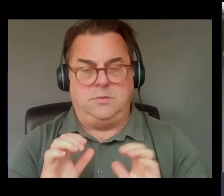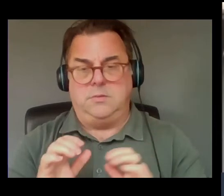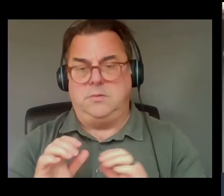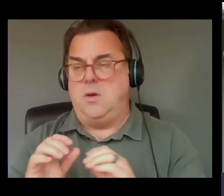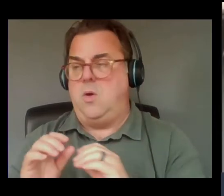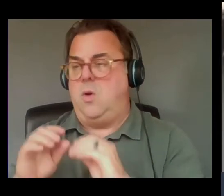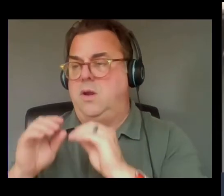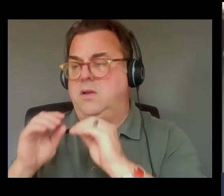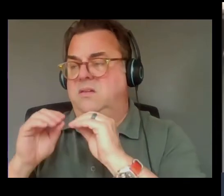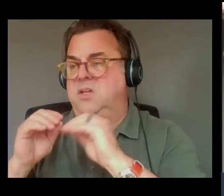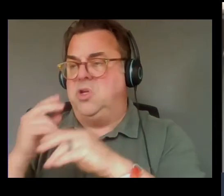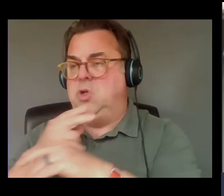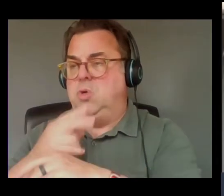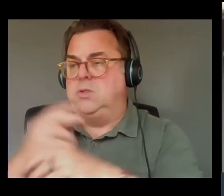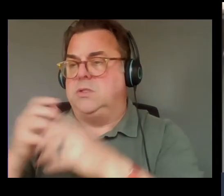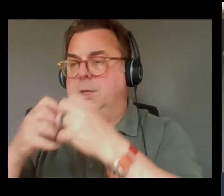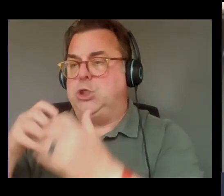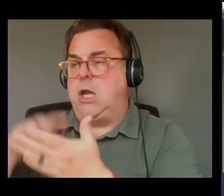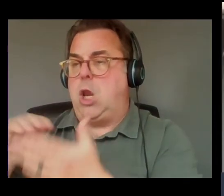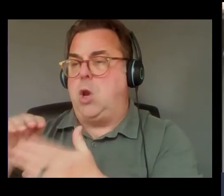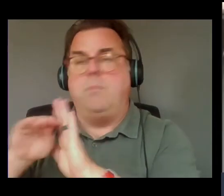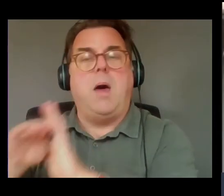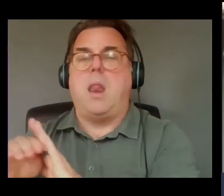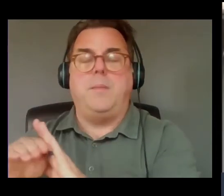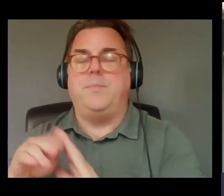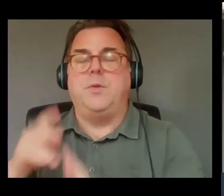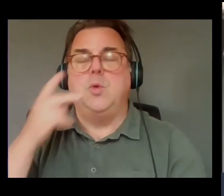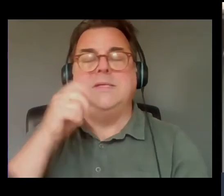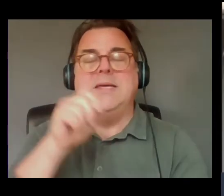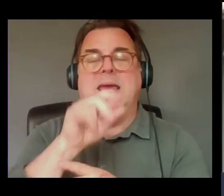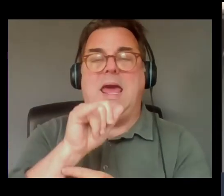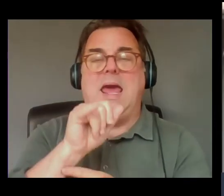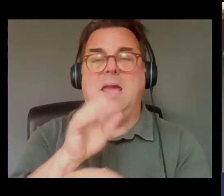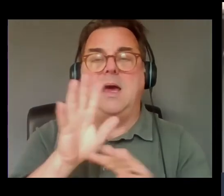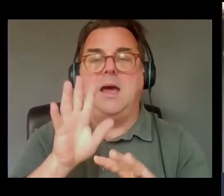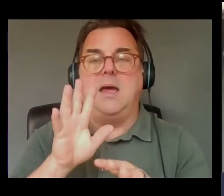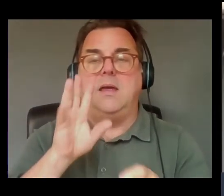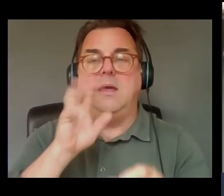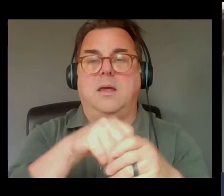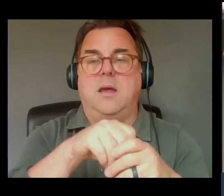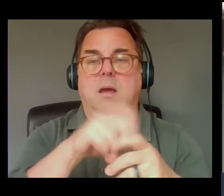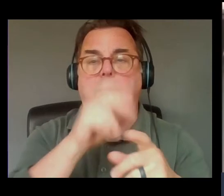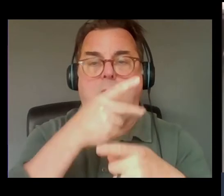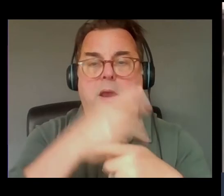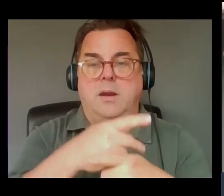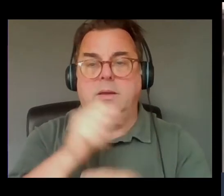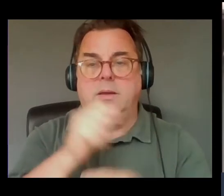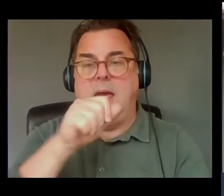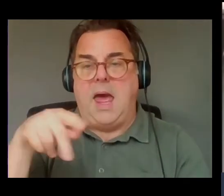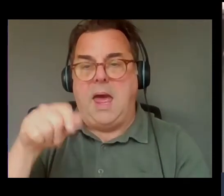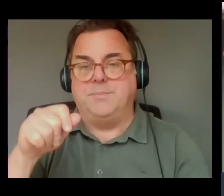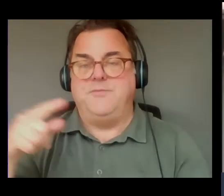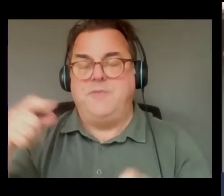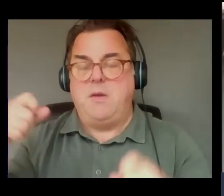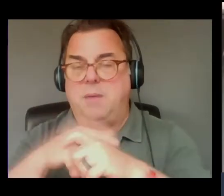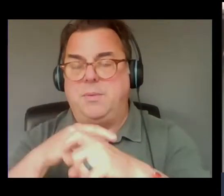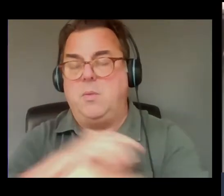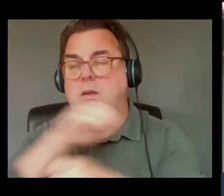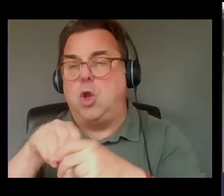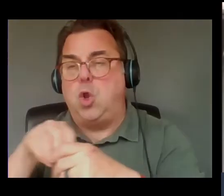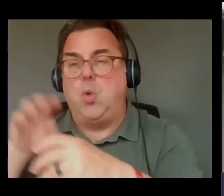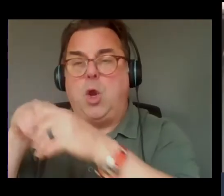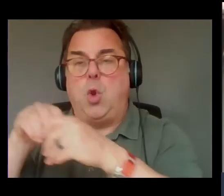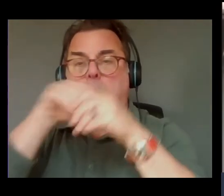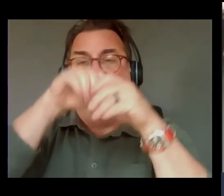model. I think you'll see AI increasingly integrated into products and applications that are much more complex and have many moving